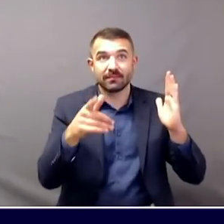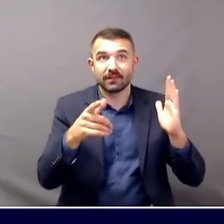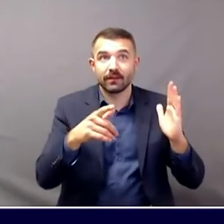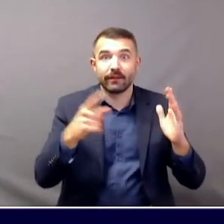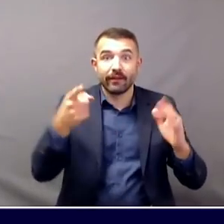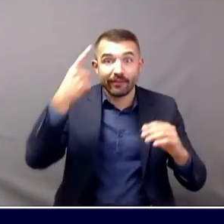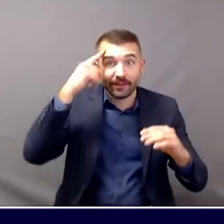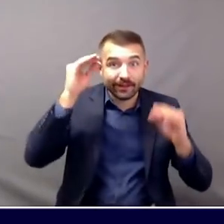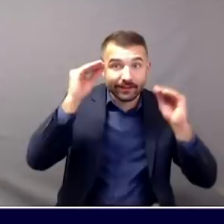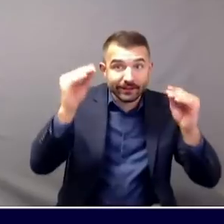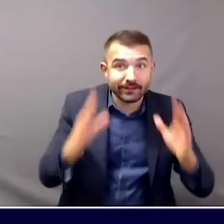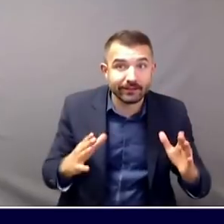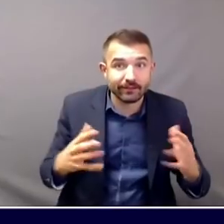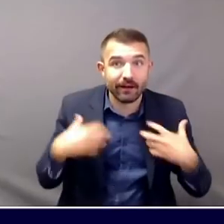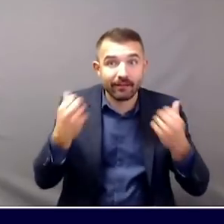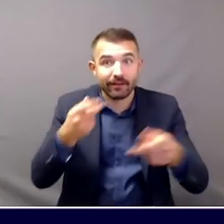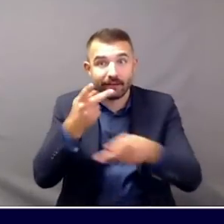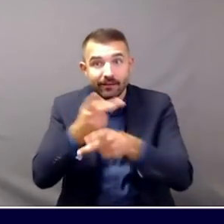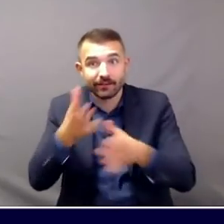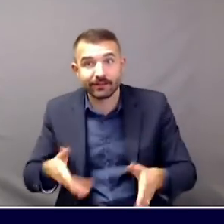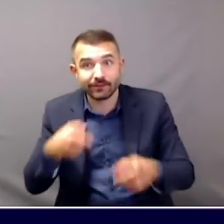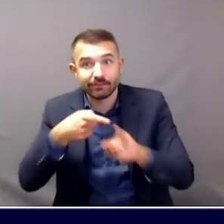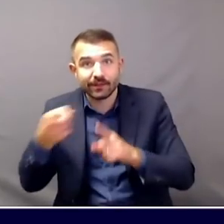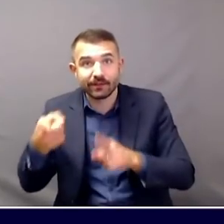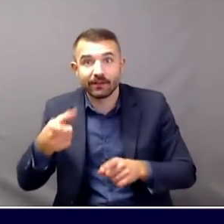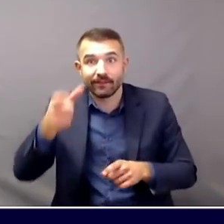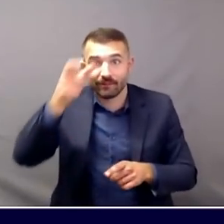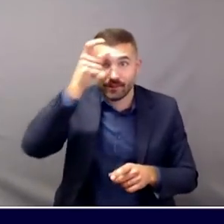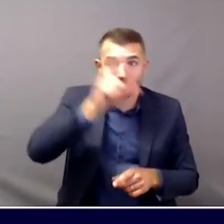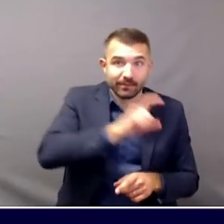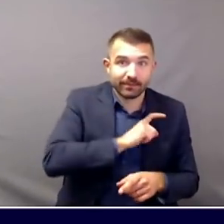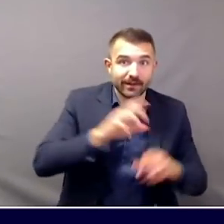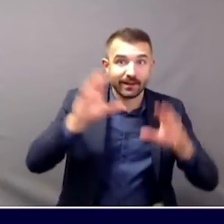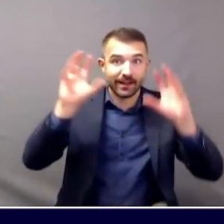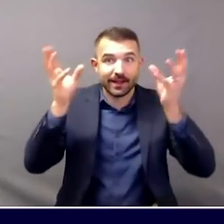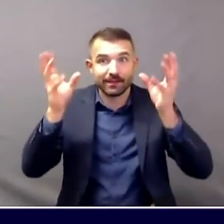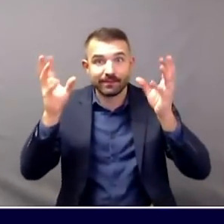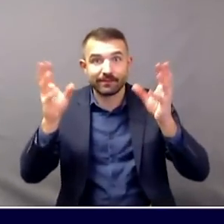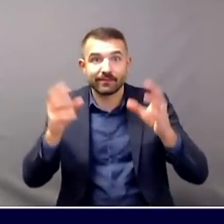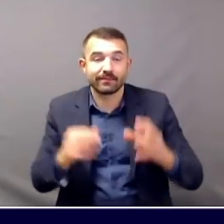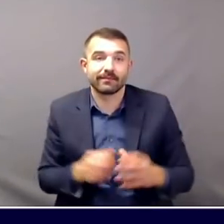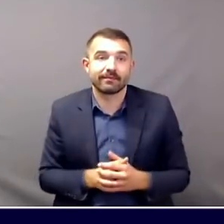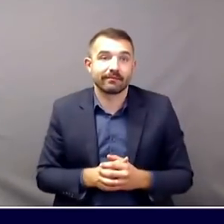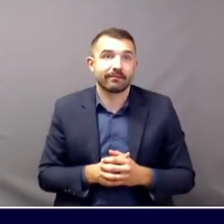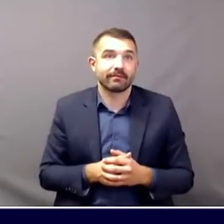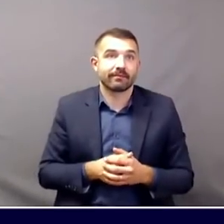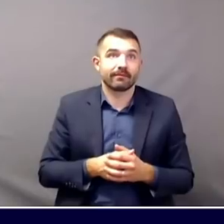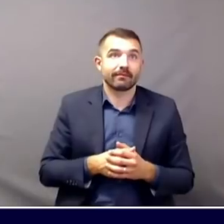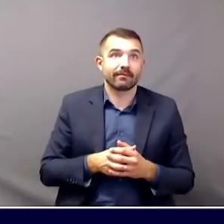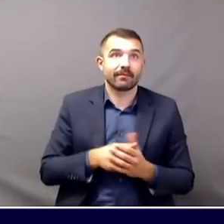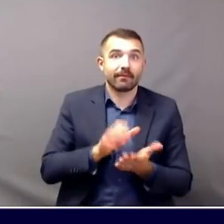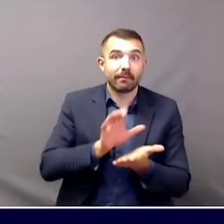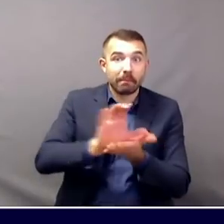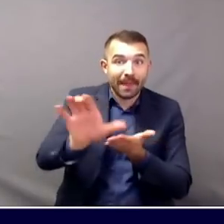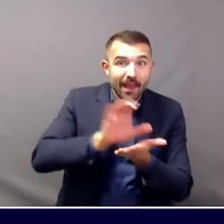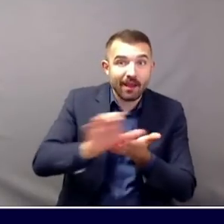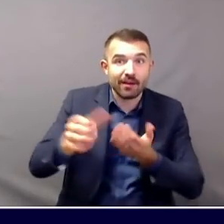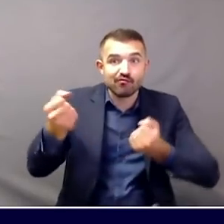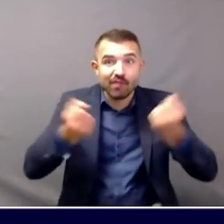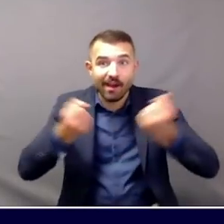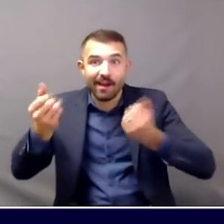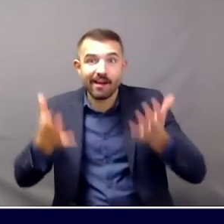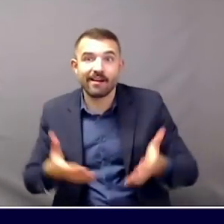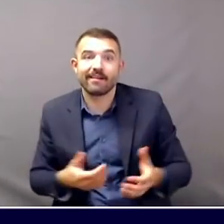healthcare workers, first responders, the men and women who drive snowplows and repair our electrical lines after